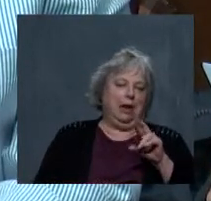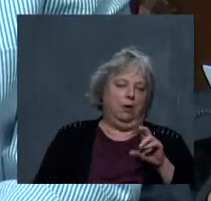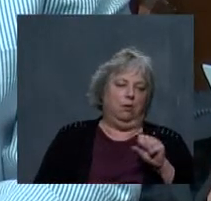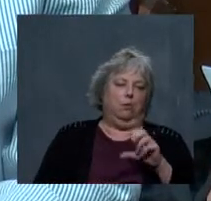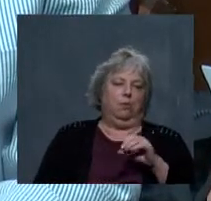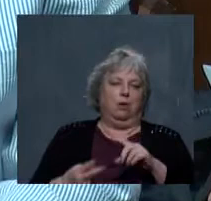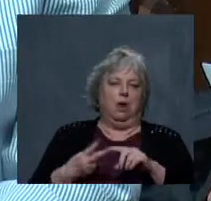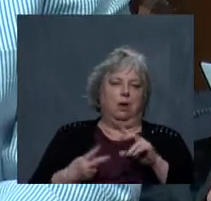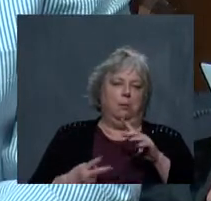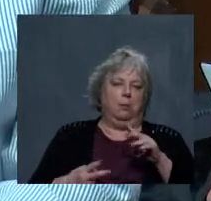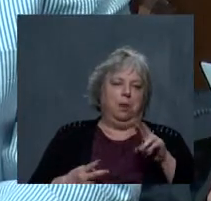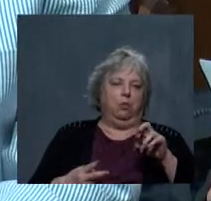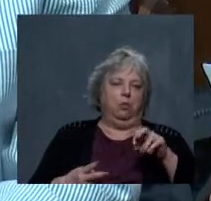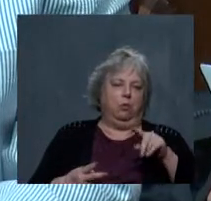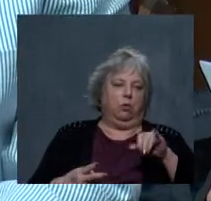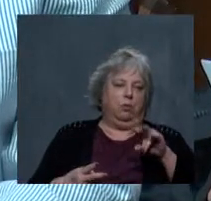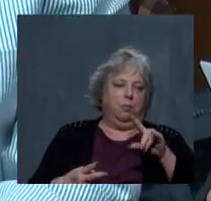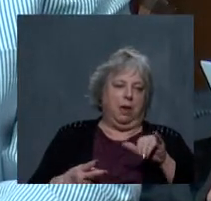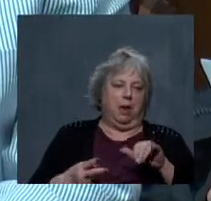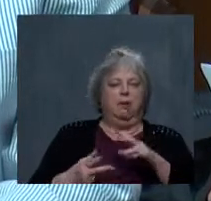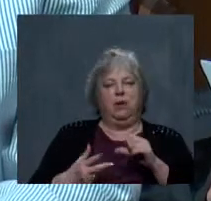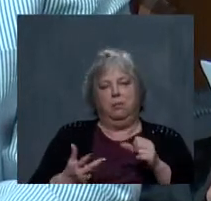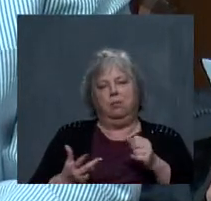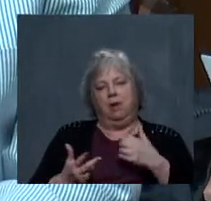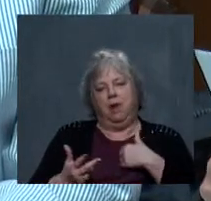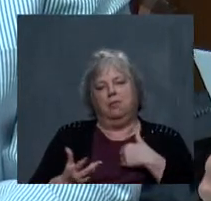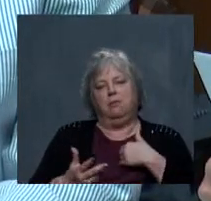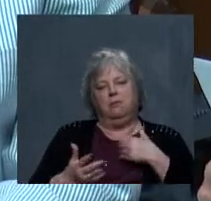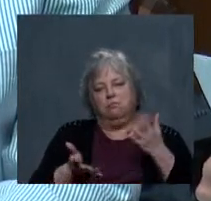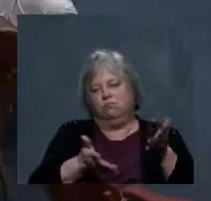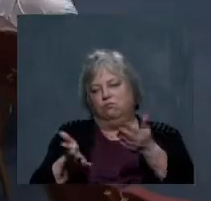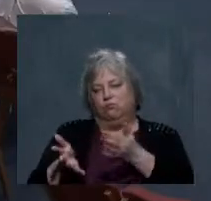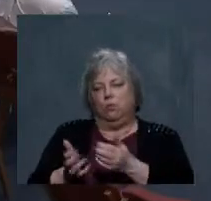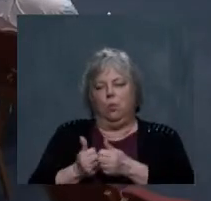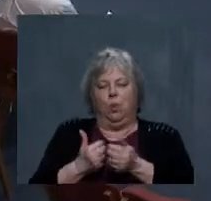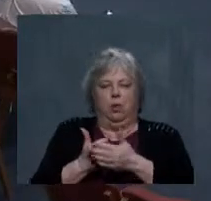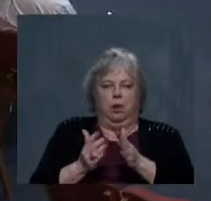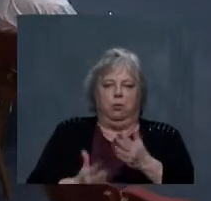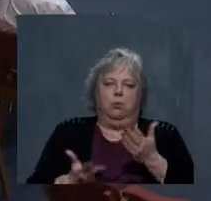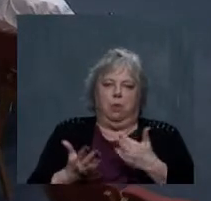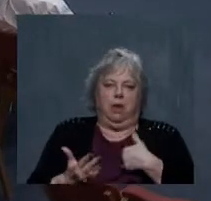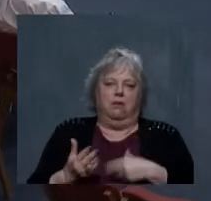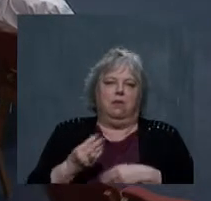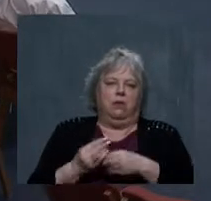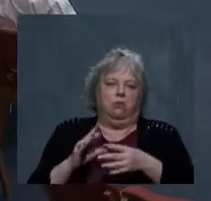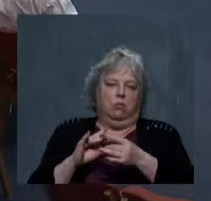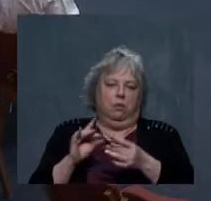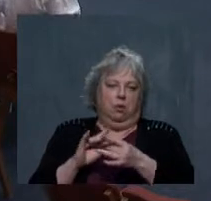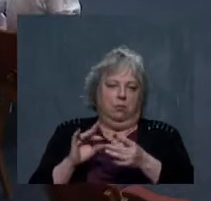this based on agreements and conversations with the neighborhood.